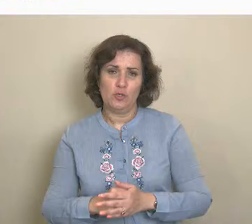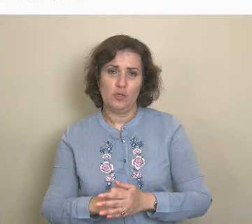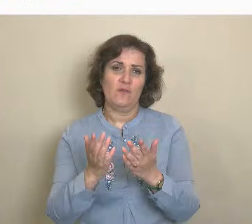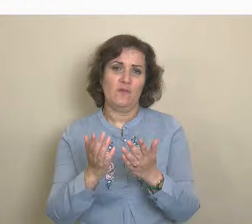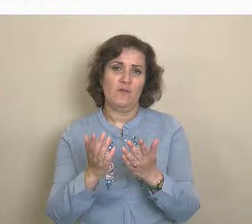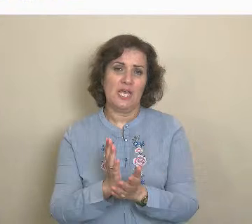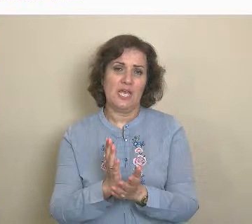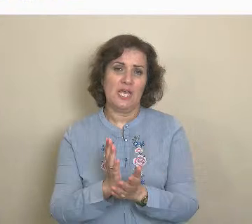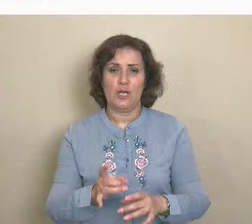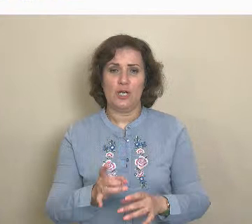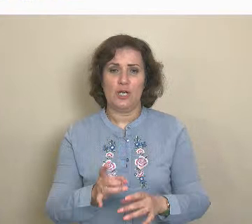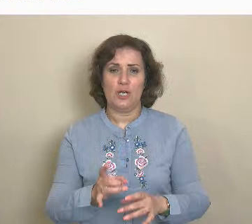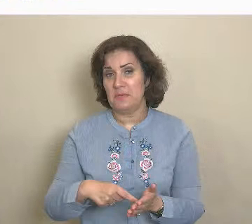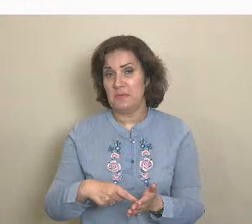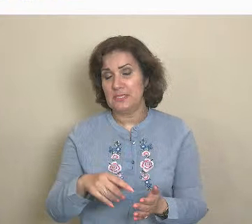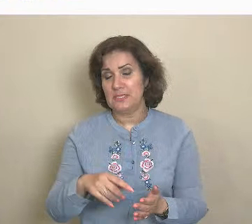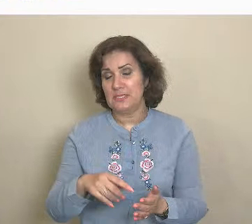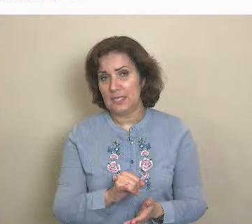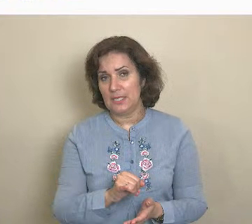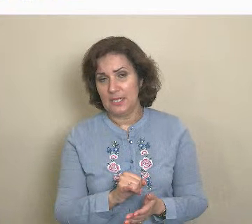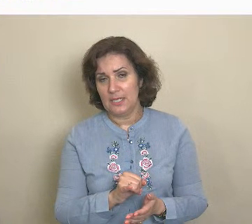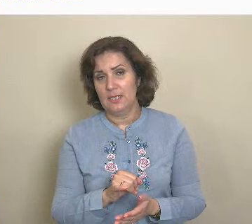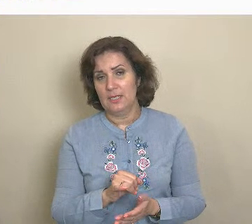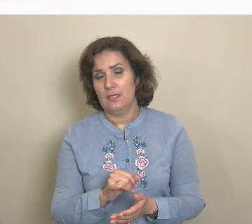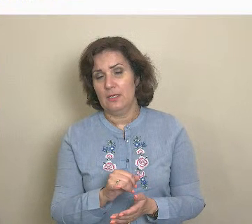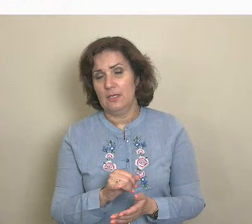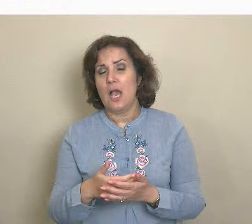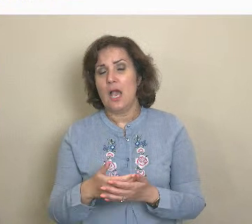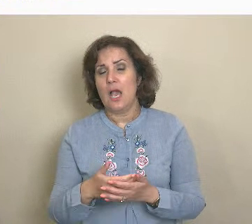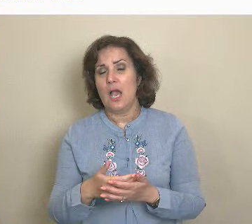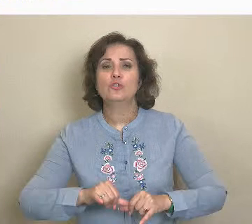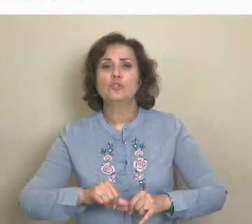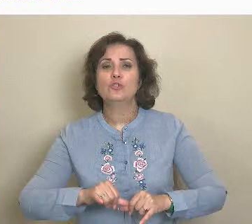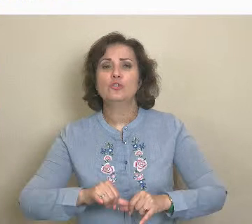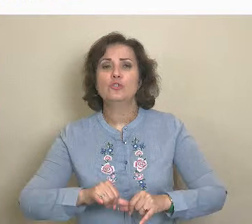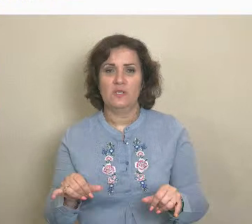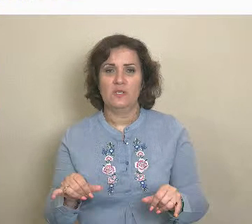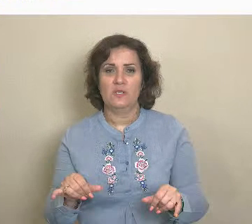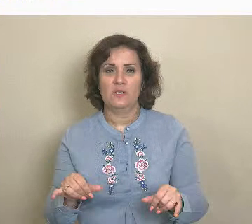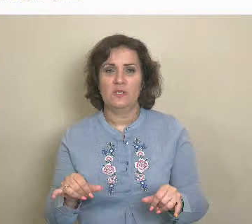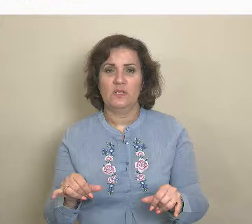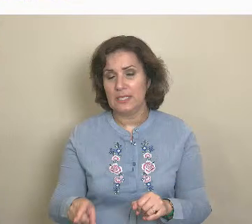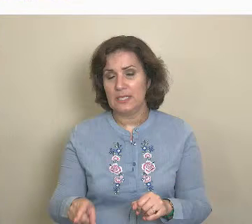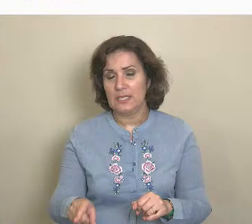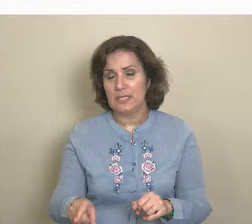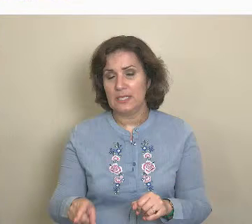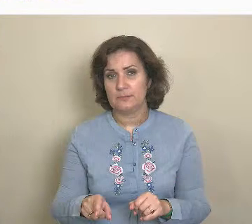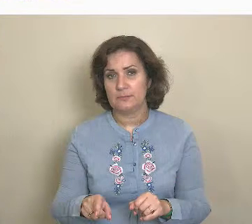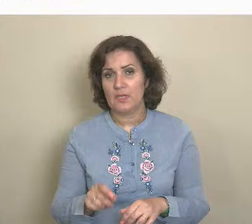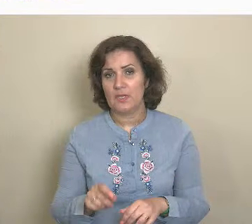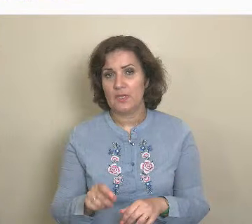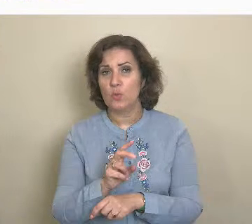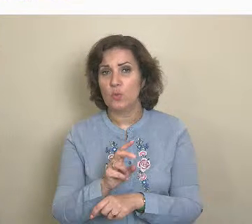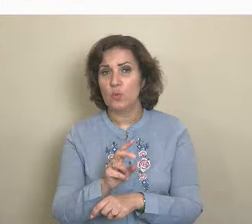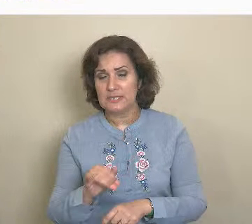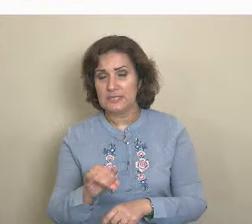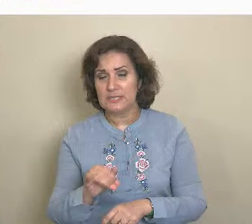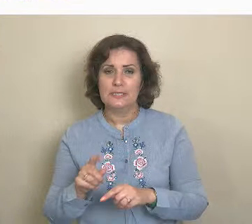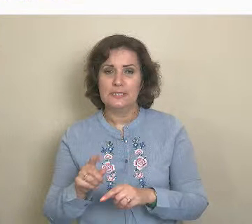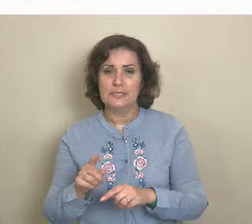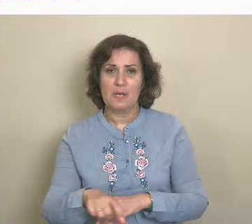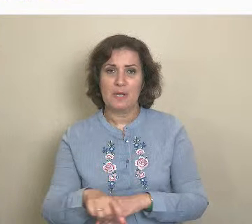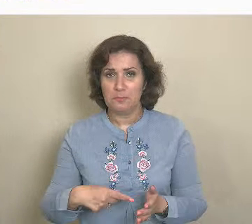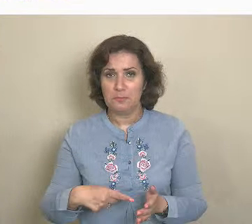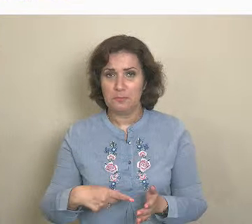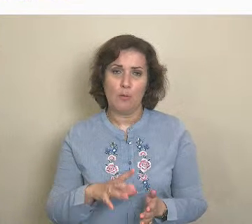the territorial structure is based on the boroughs of the or rayons of the city or town,